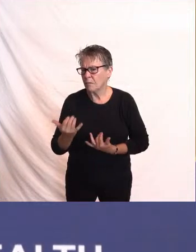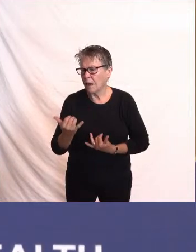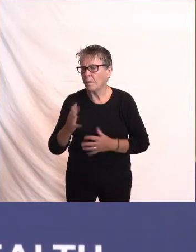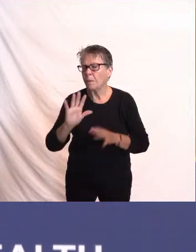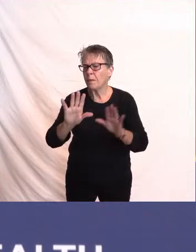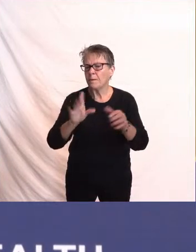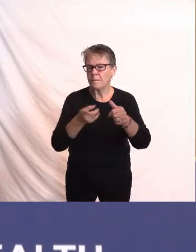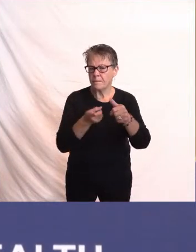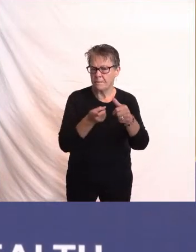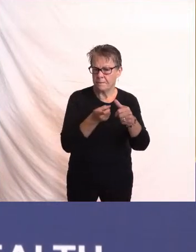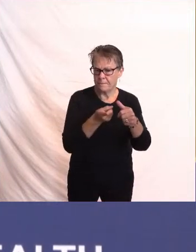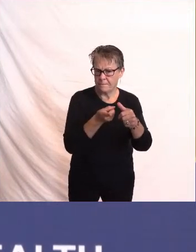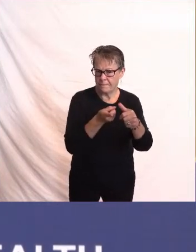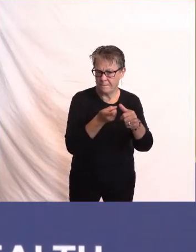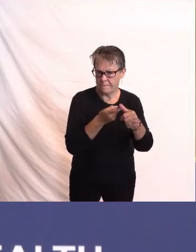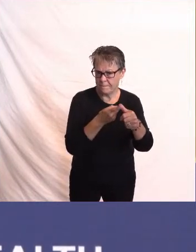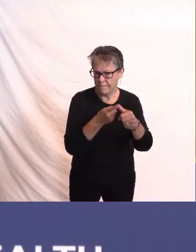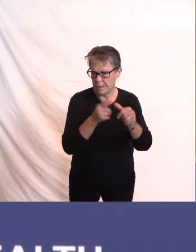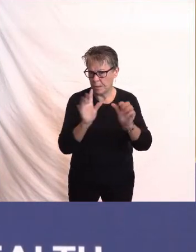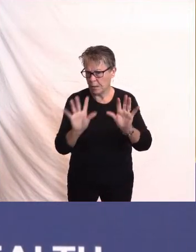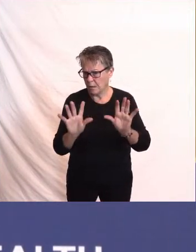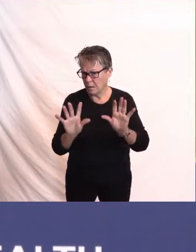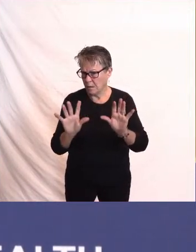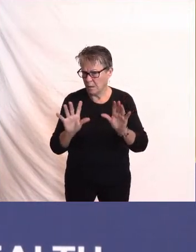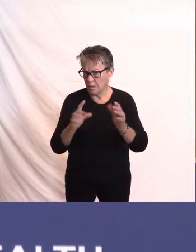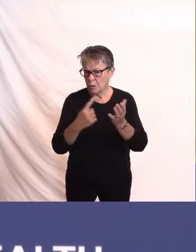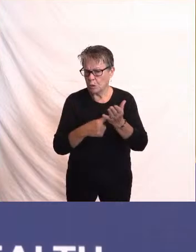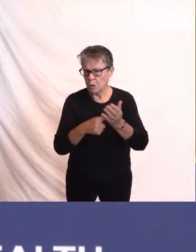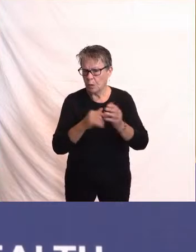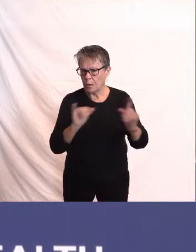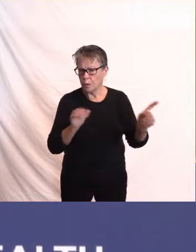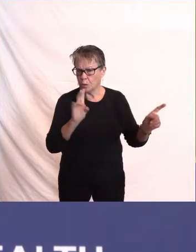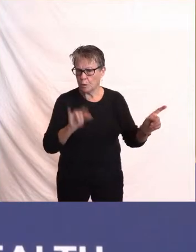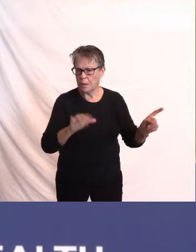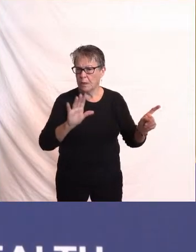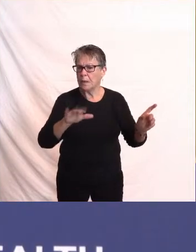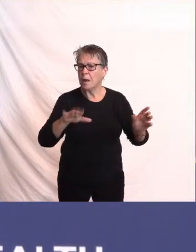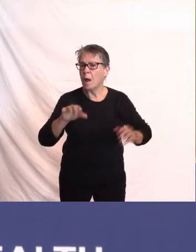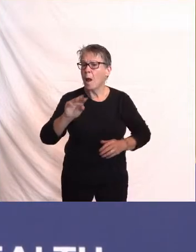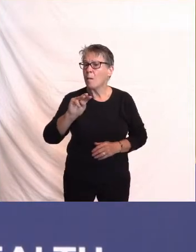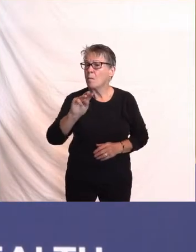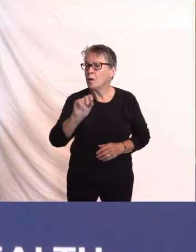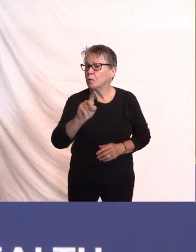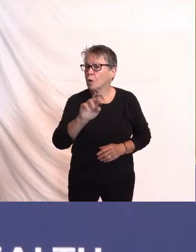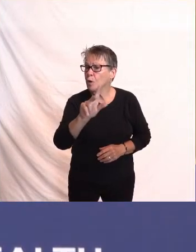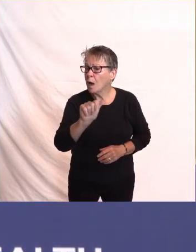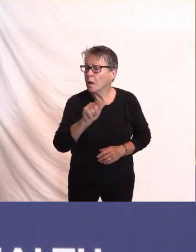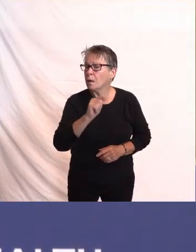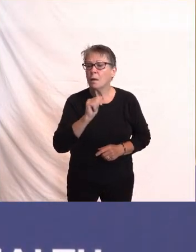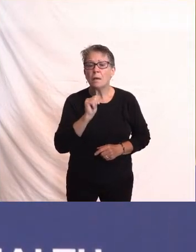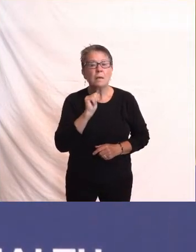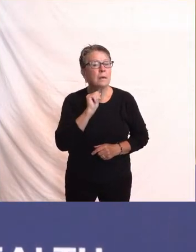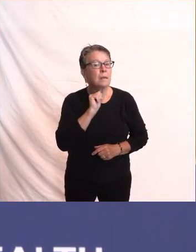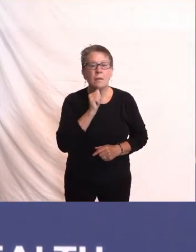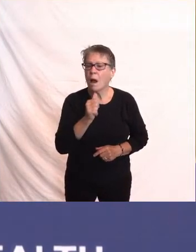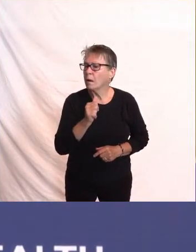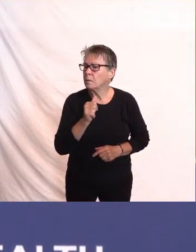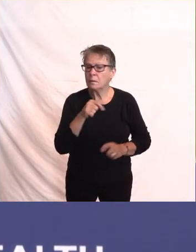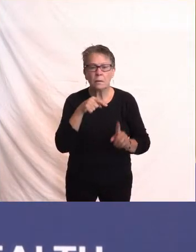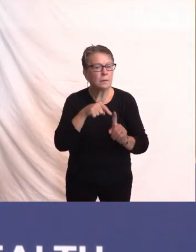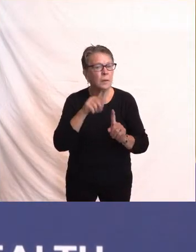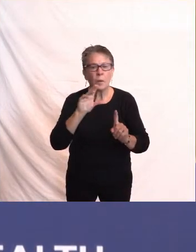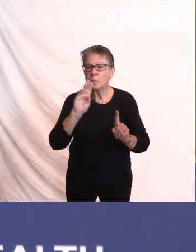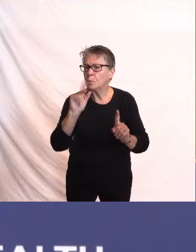please correct the record. The Moderna shots are not boosters per se, they're third shots. So those have been eligible since, I